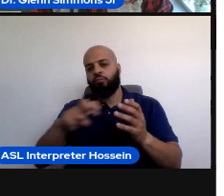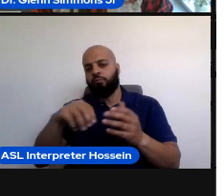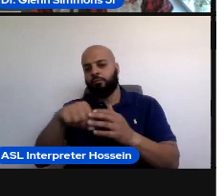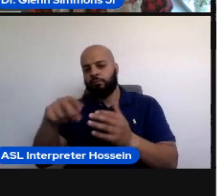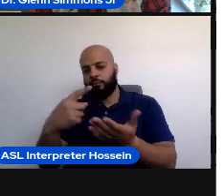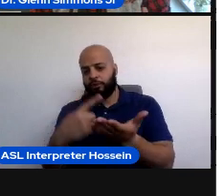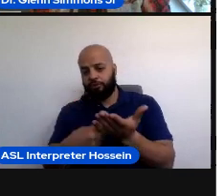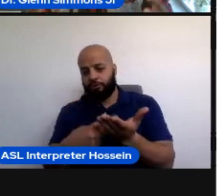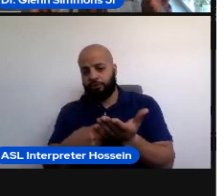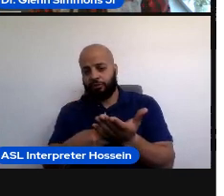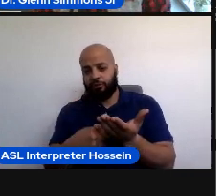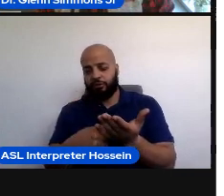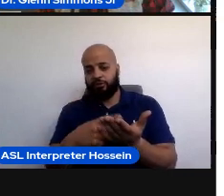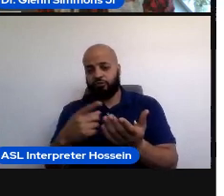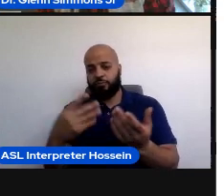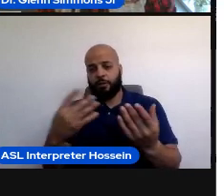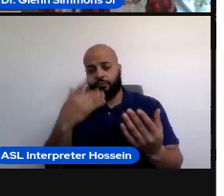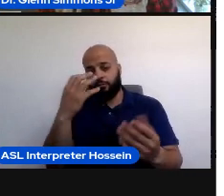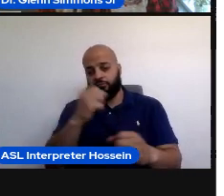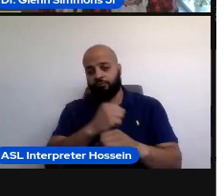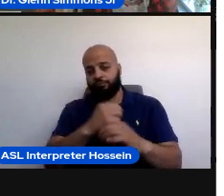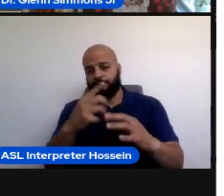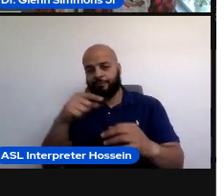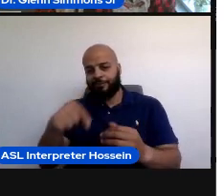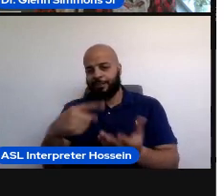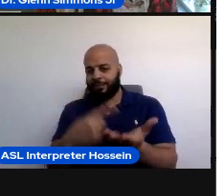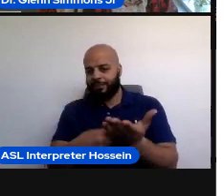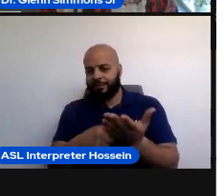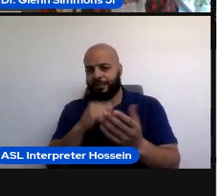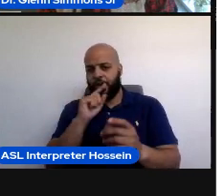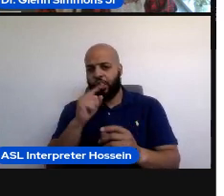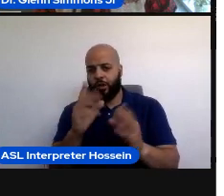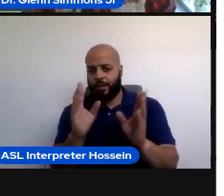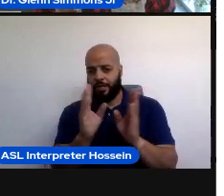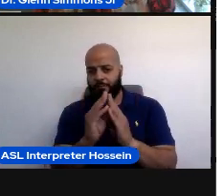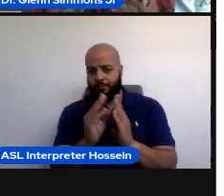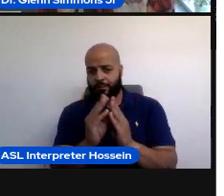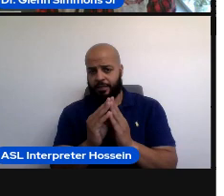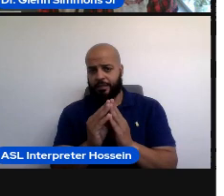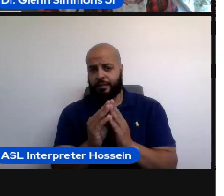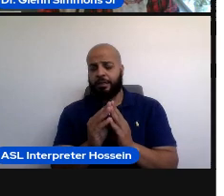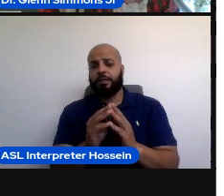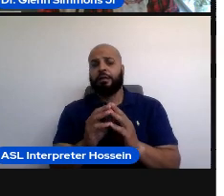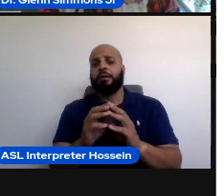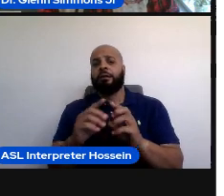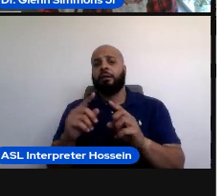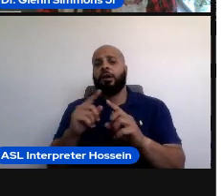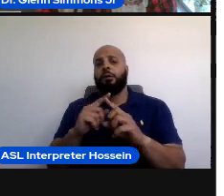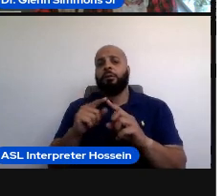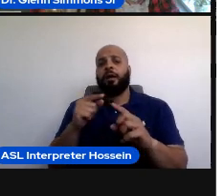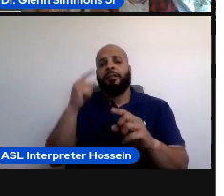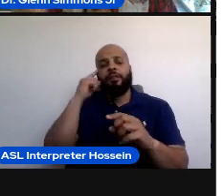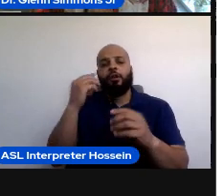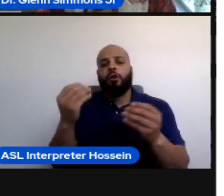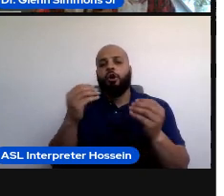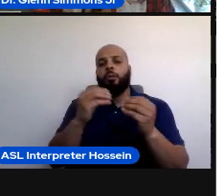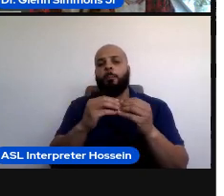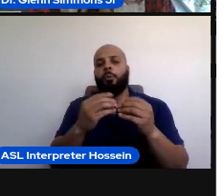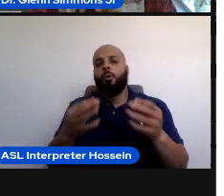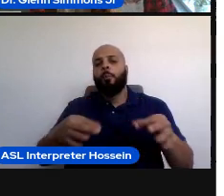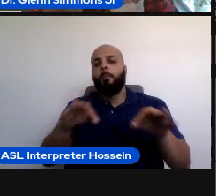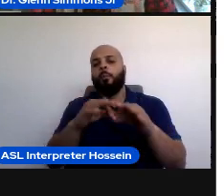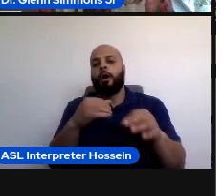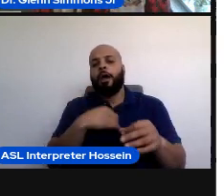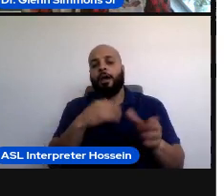discussion, I want to think of this as a discussion more than a seminar or even a keynote, is that I think it's more important to have a plan as opposed to having a